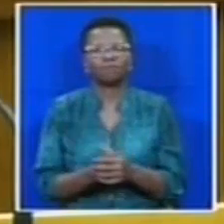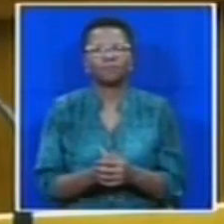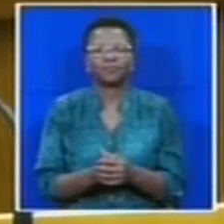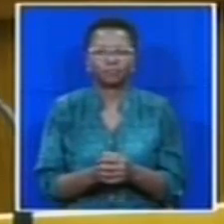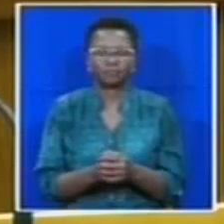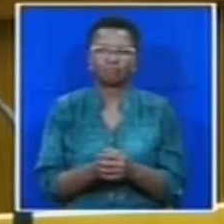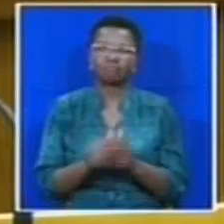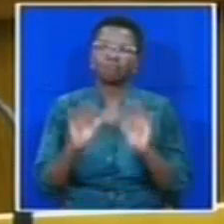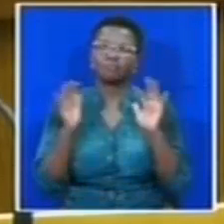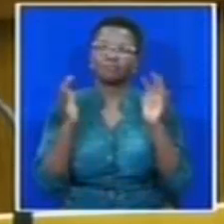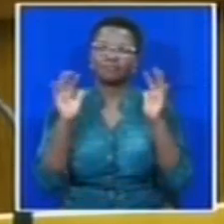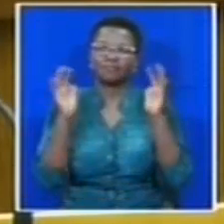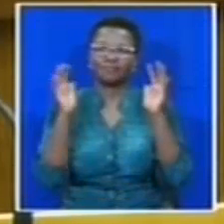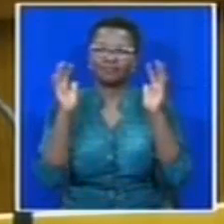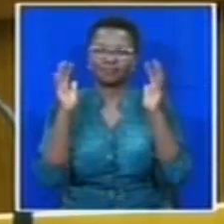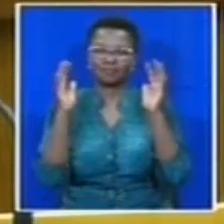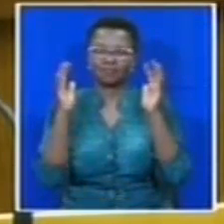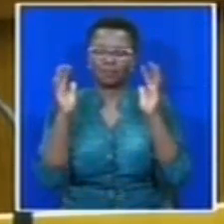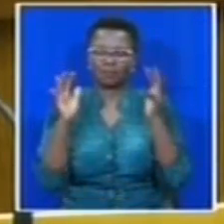have